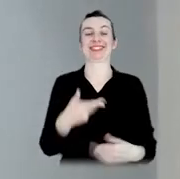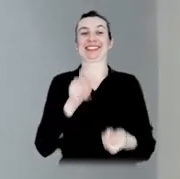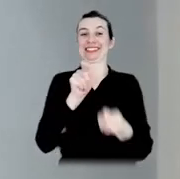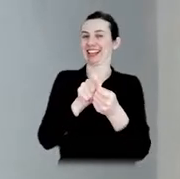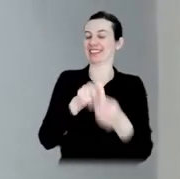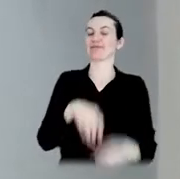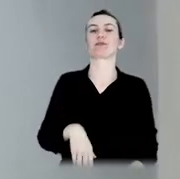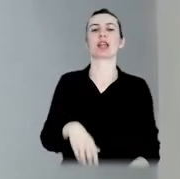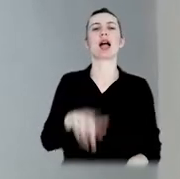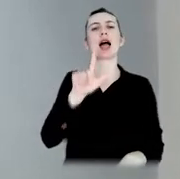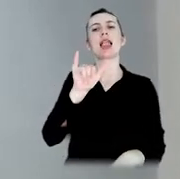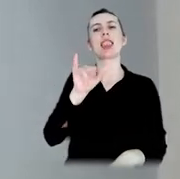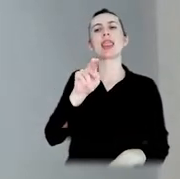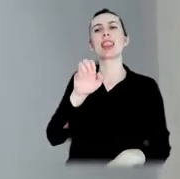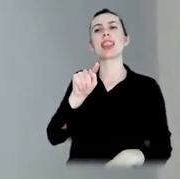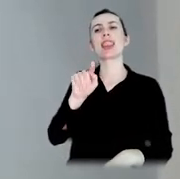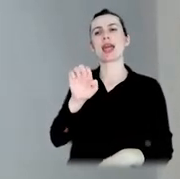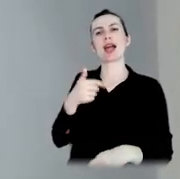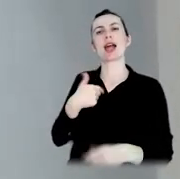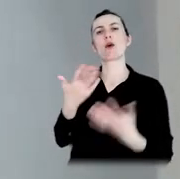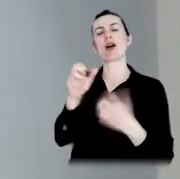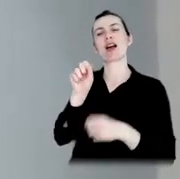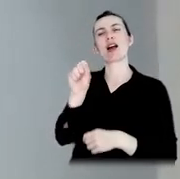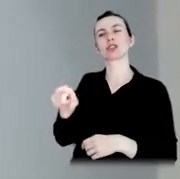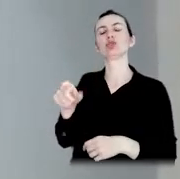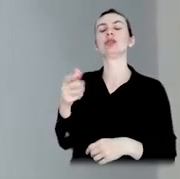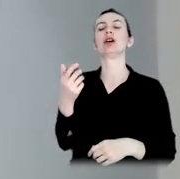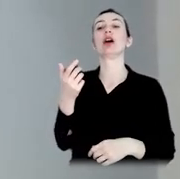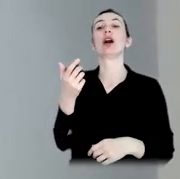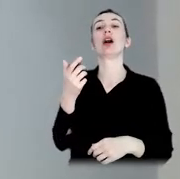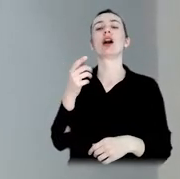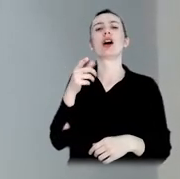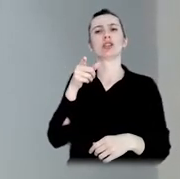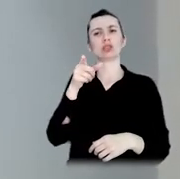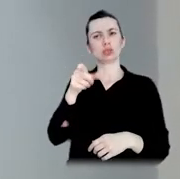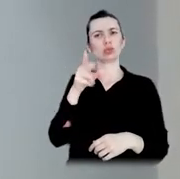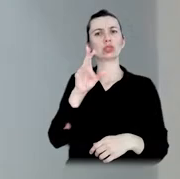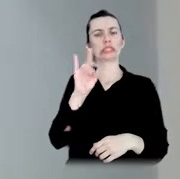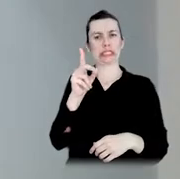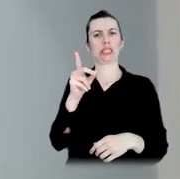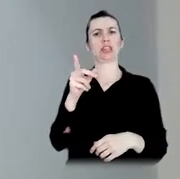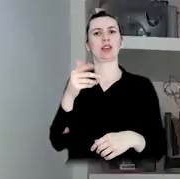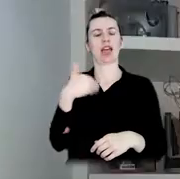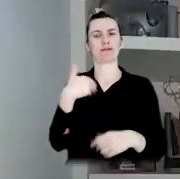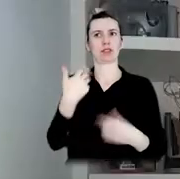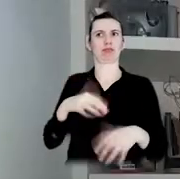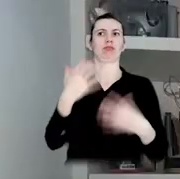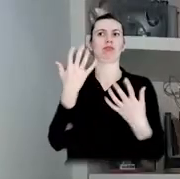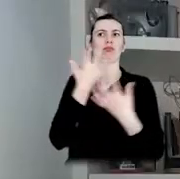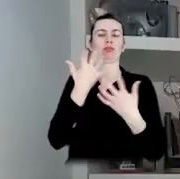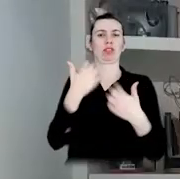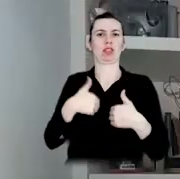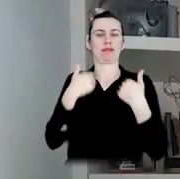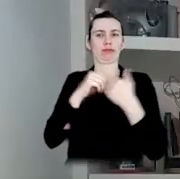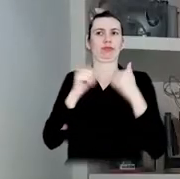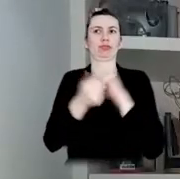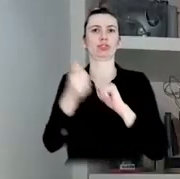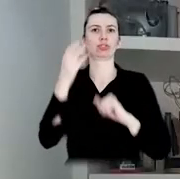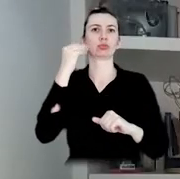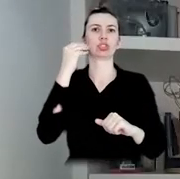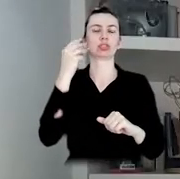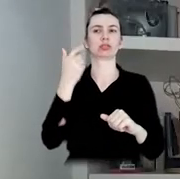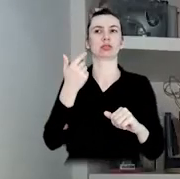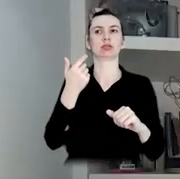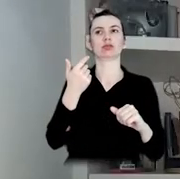ask you, you've had these really probably life-changing experiences seeing animals